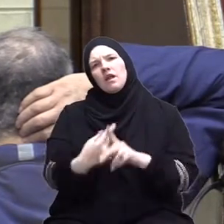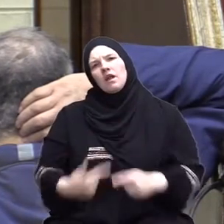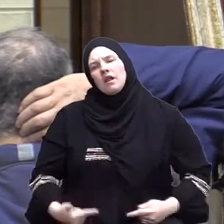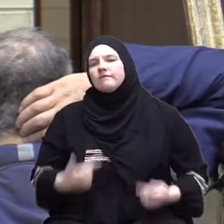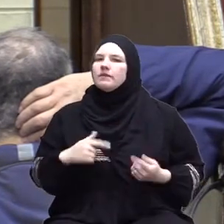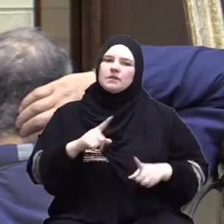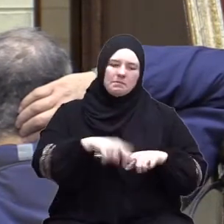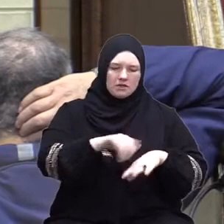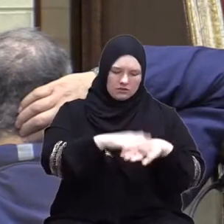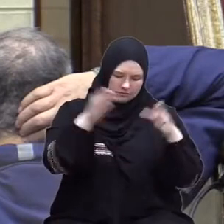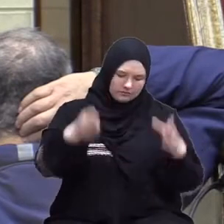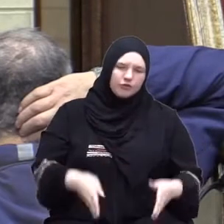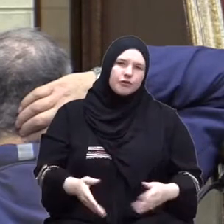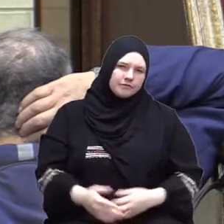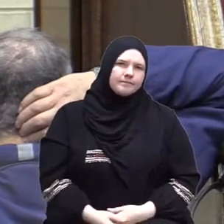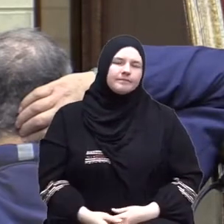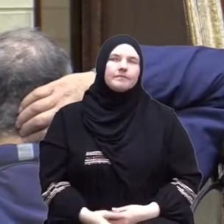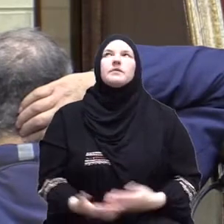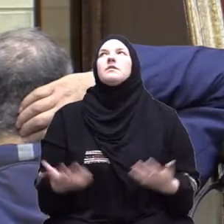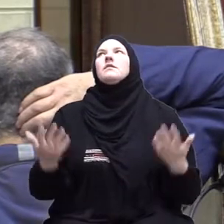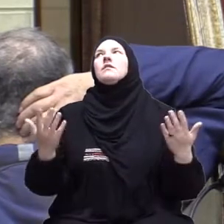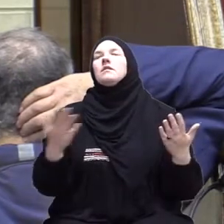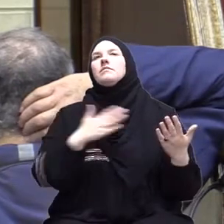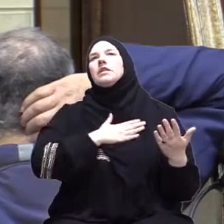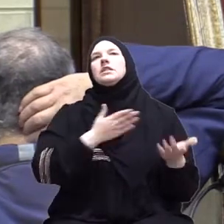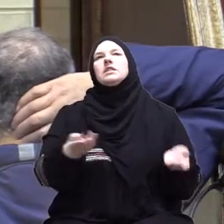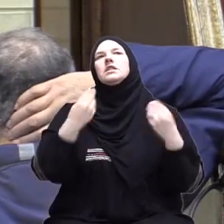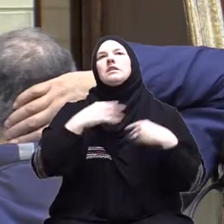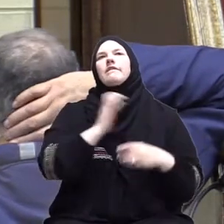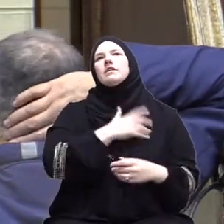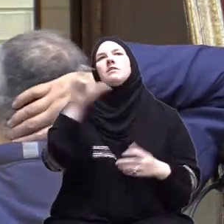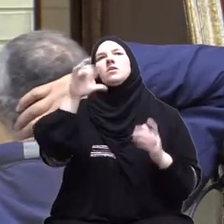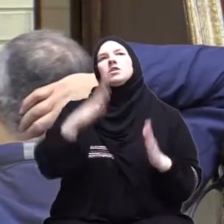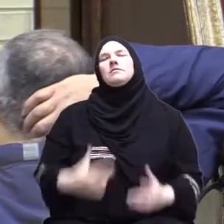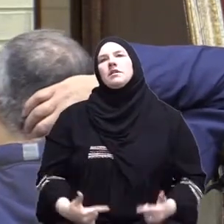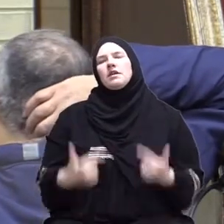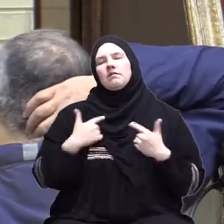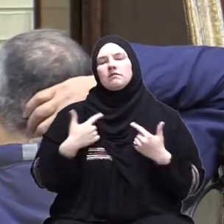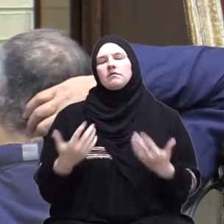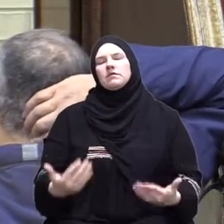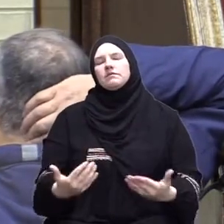it depends on the person. May Allah subhanahu wa ta'ala give us a Muslim life.